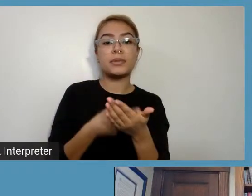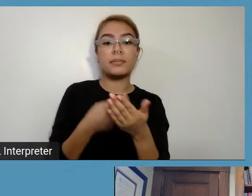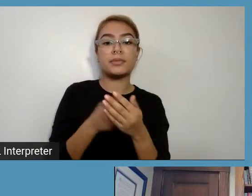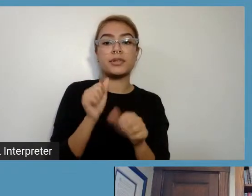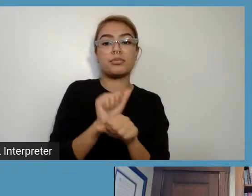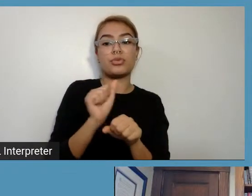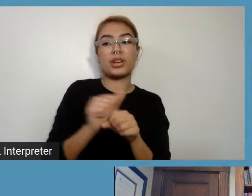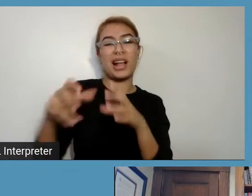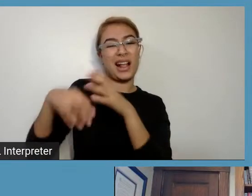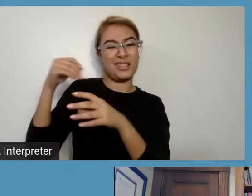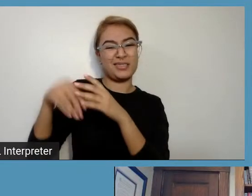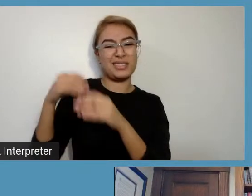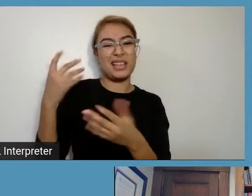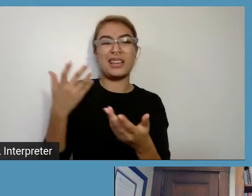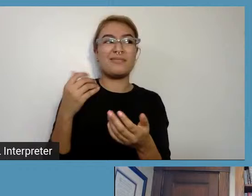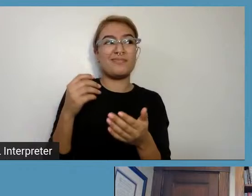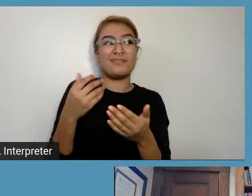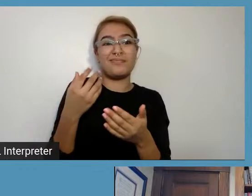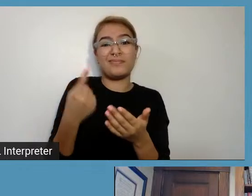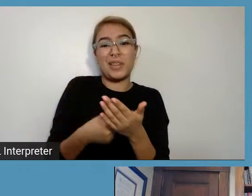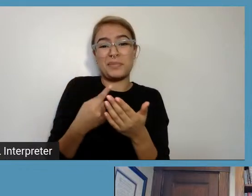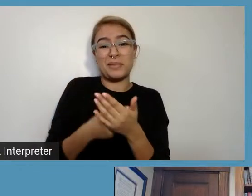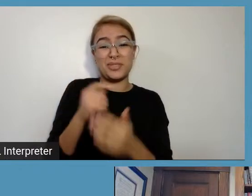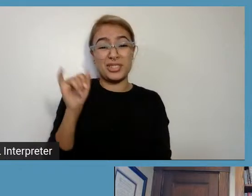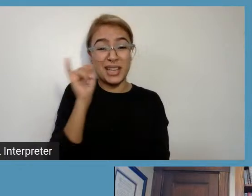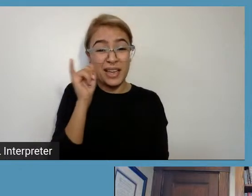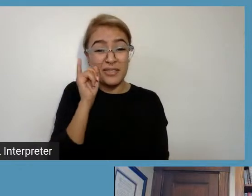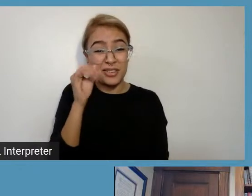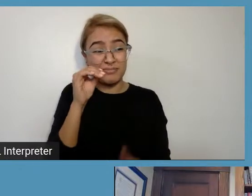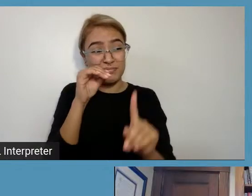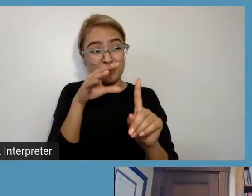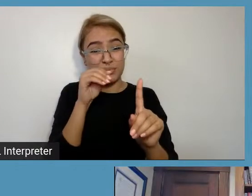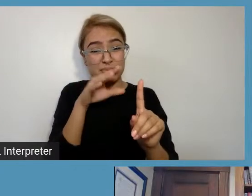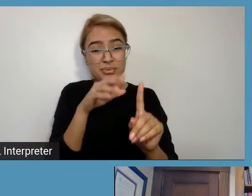LiDAR on an iPhone. Excuse me.